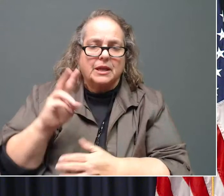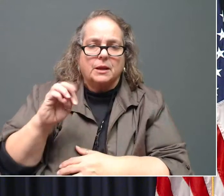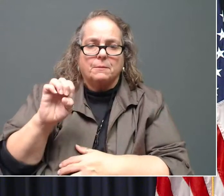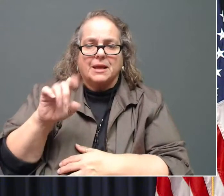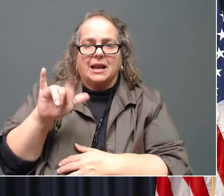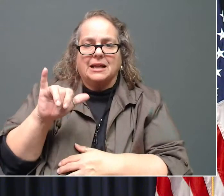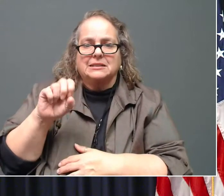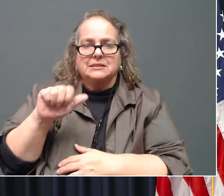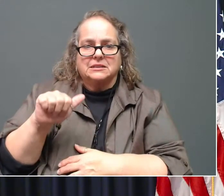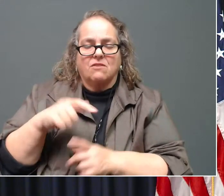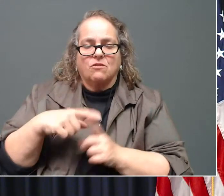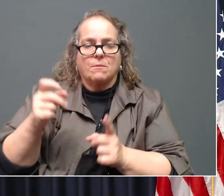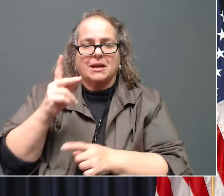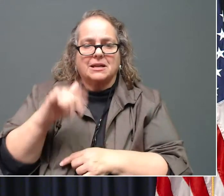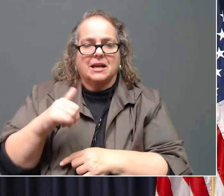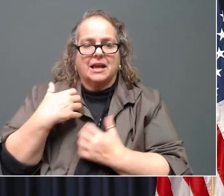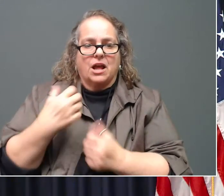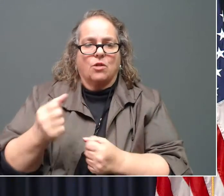News.